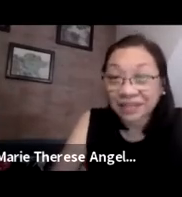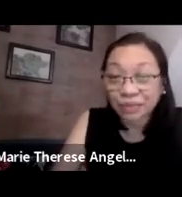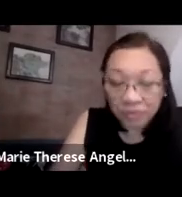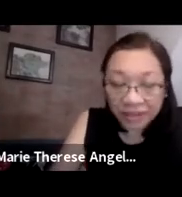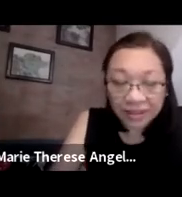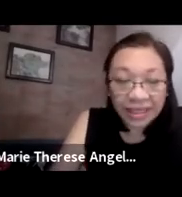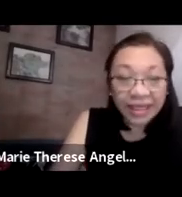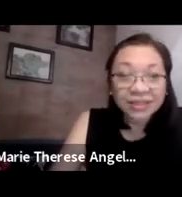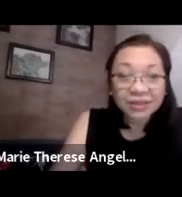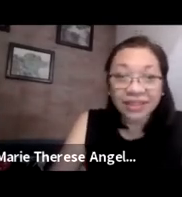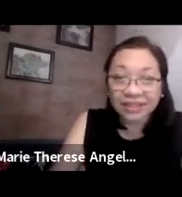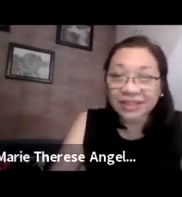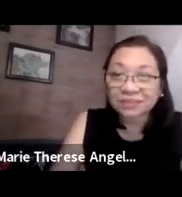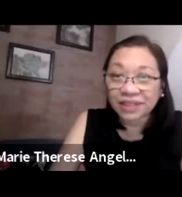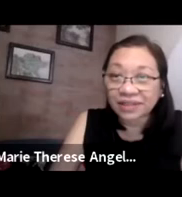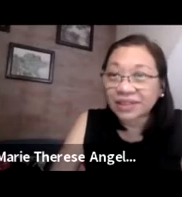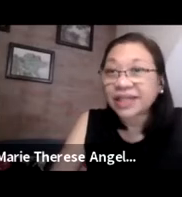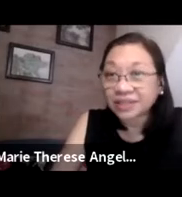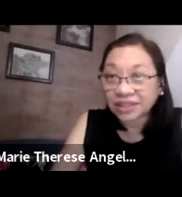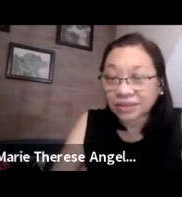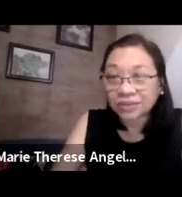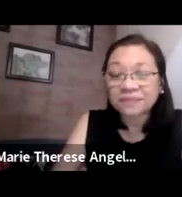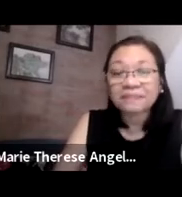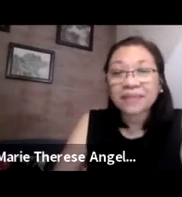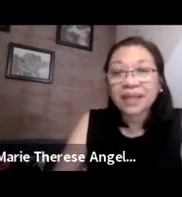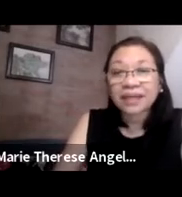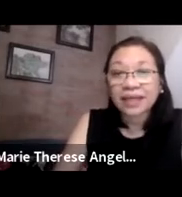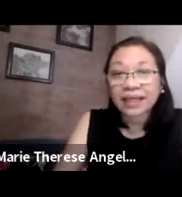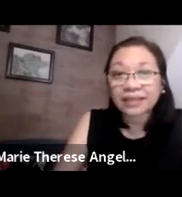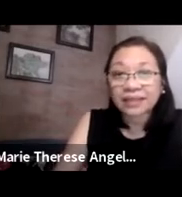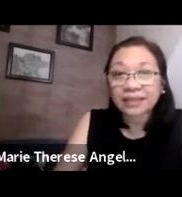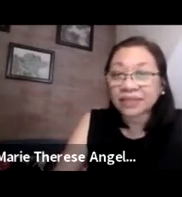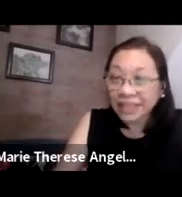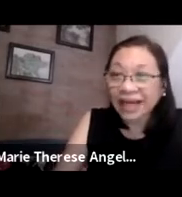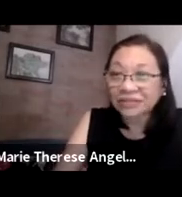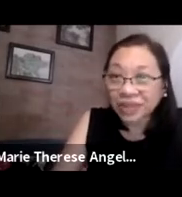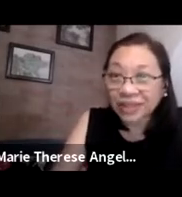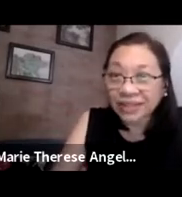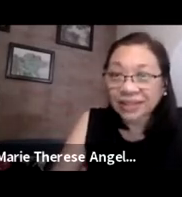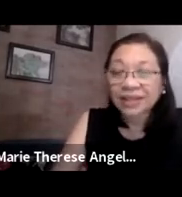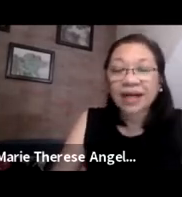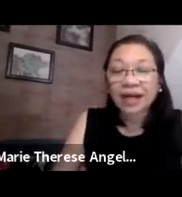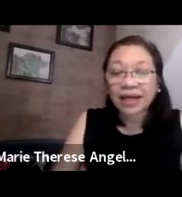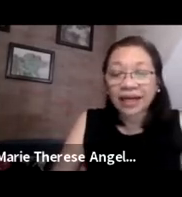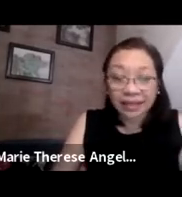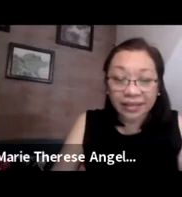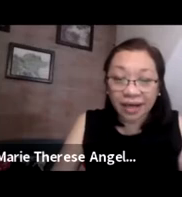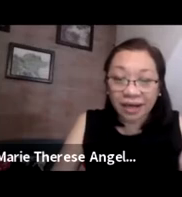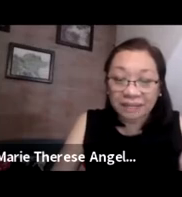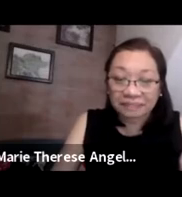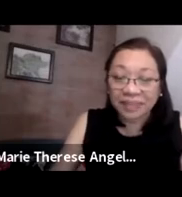at the moment. And so there's this particular NGO that really advocates